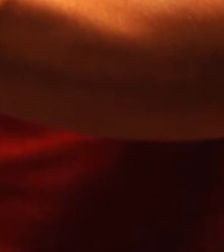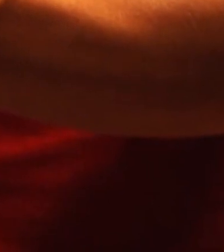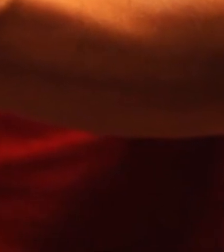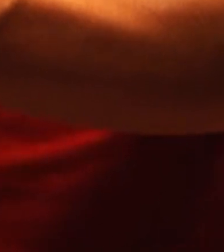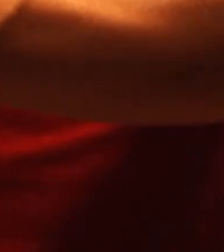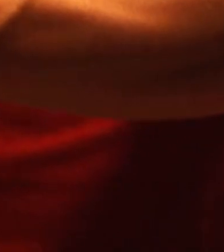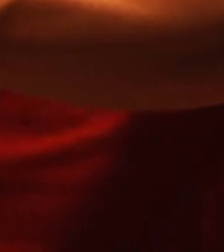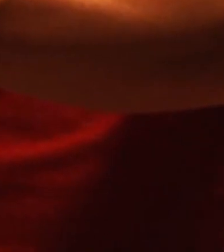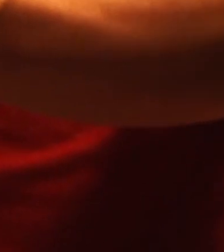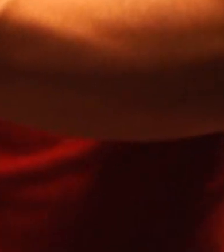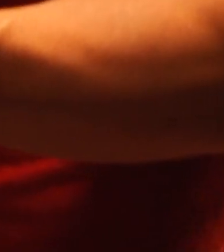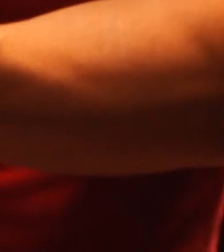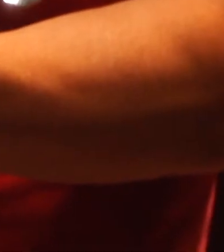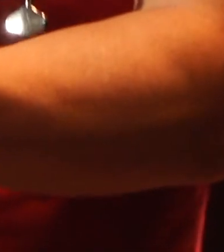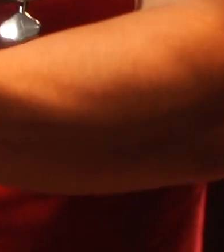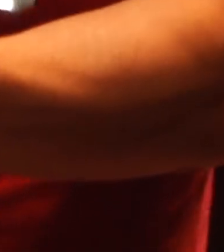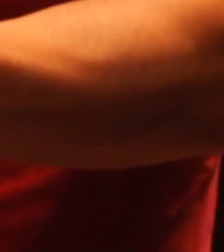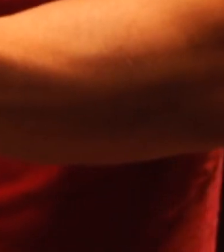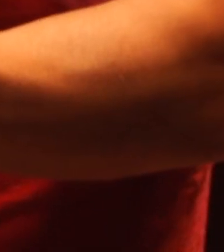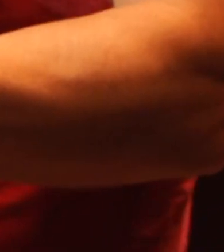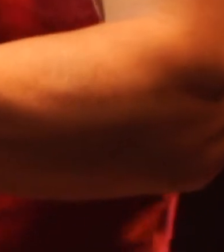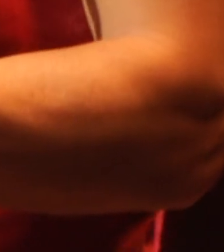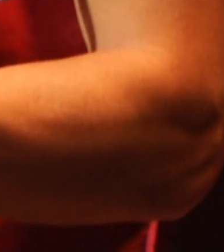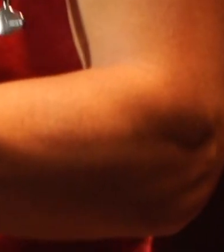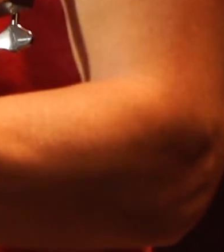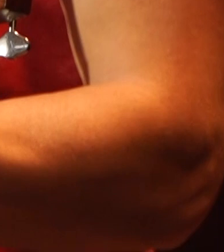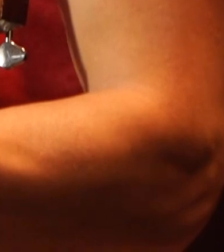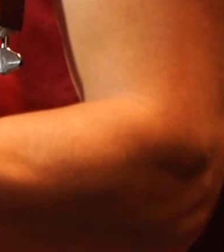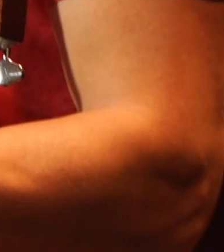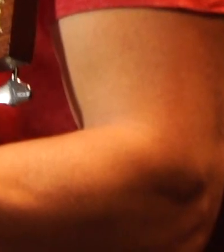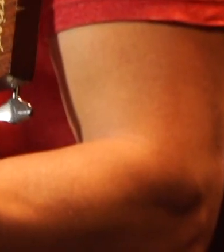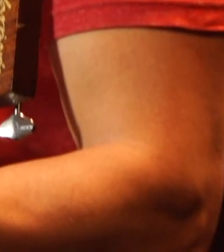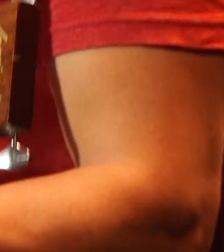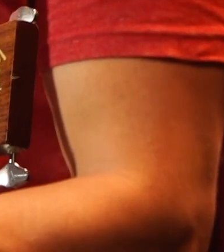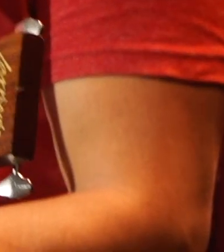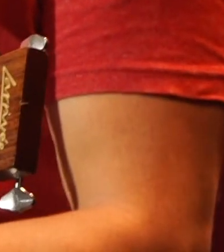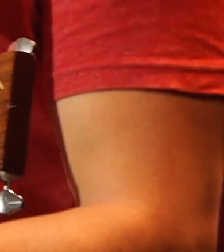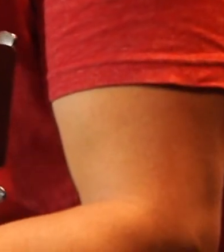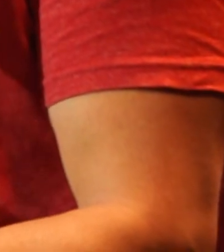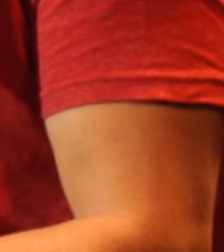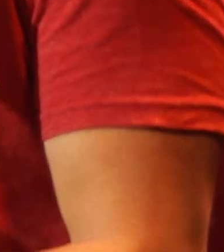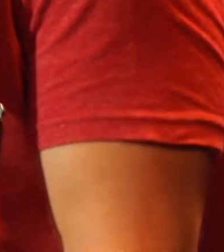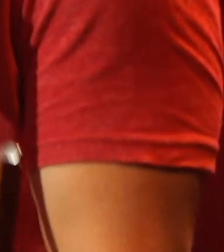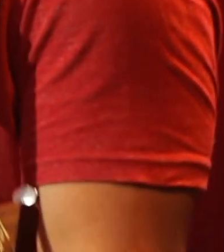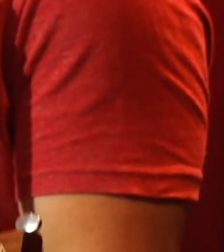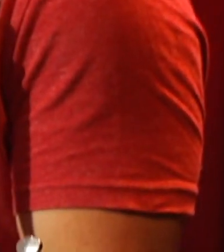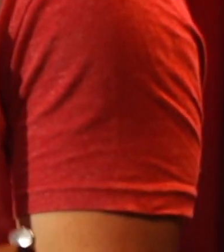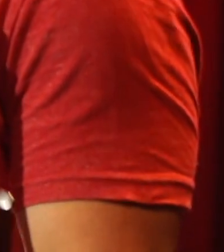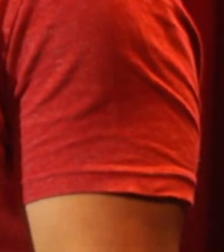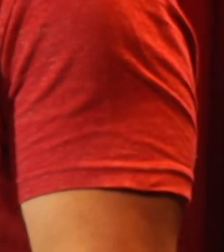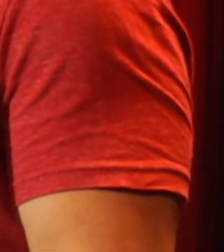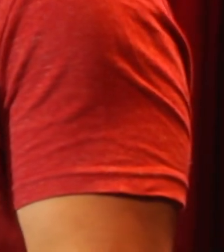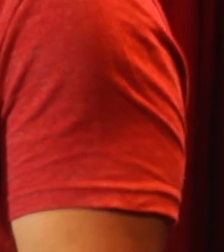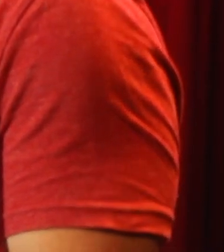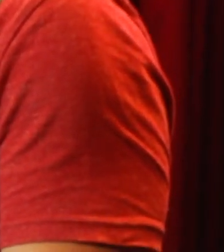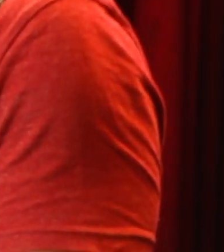backseat ride in the cab you're spinning and fading now. In your younger days you would